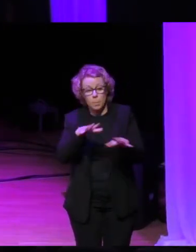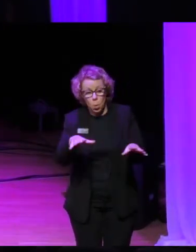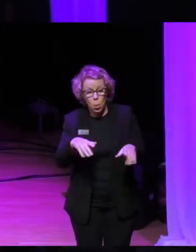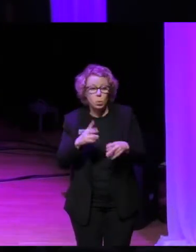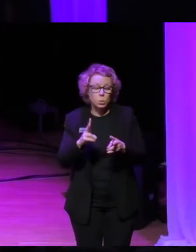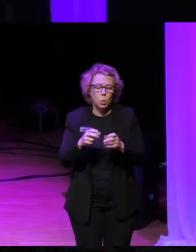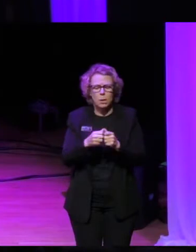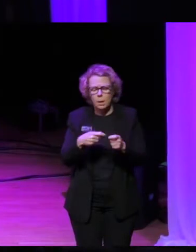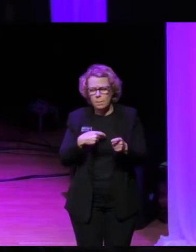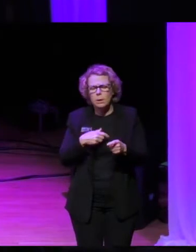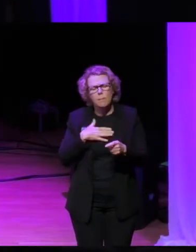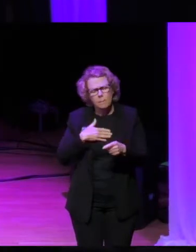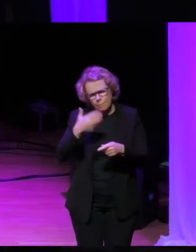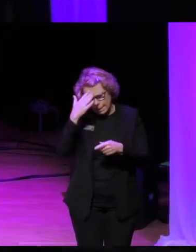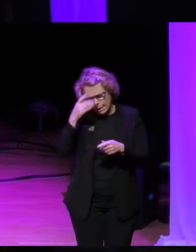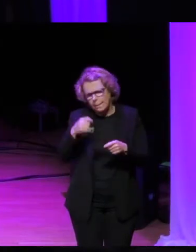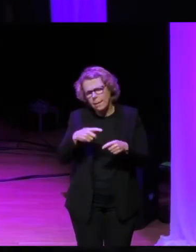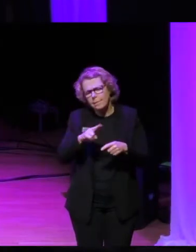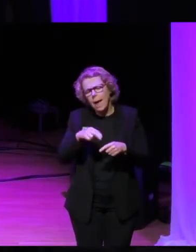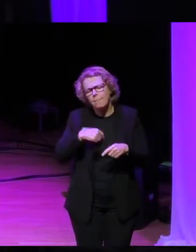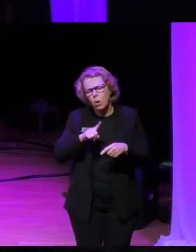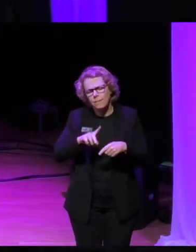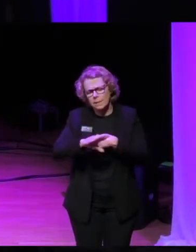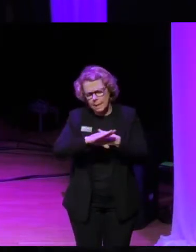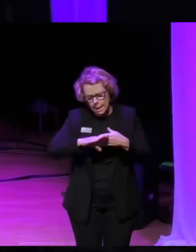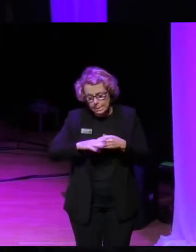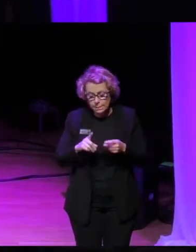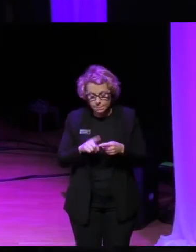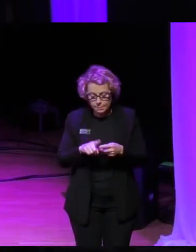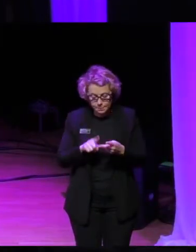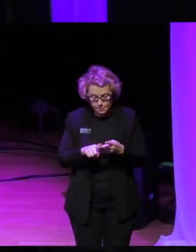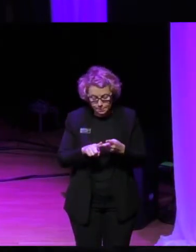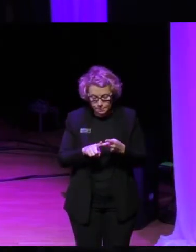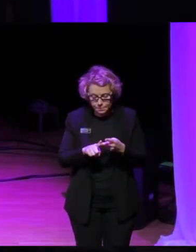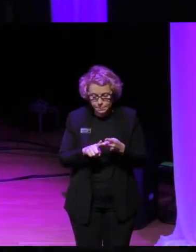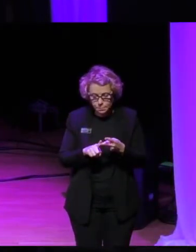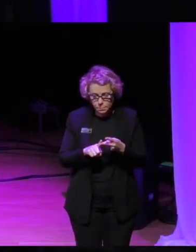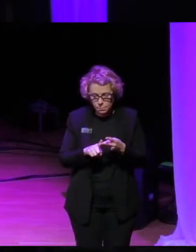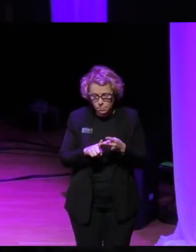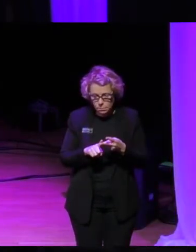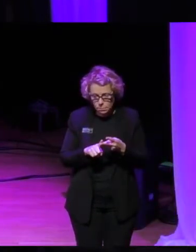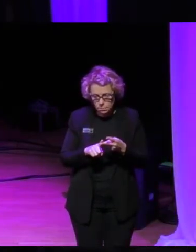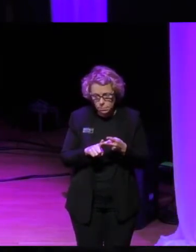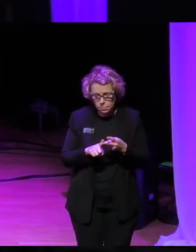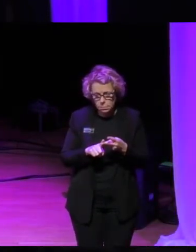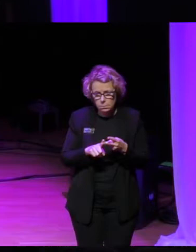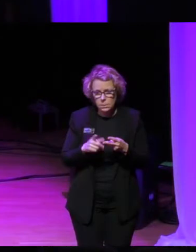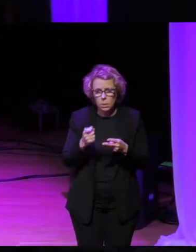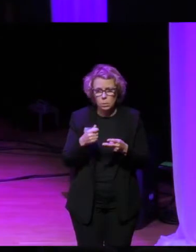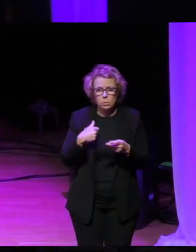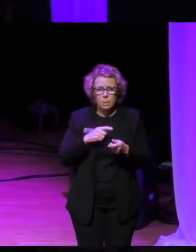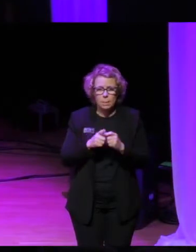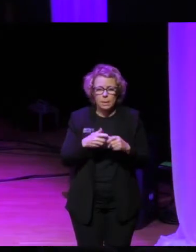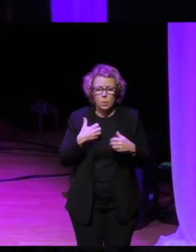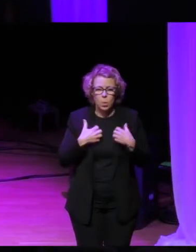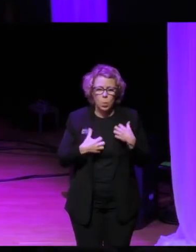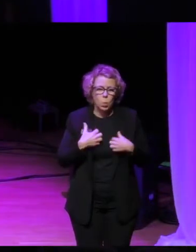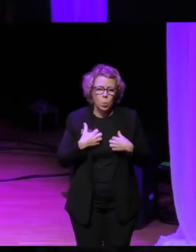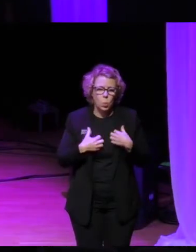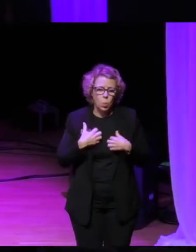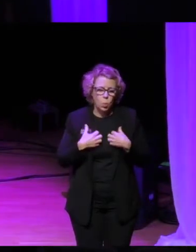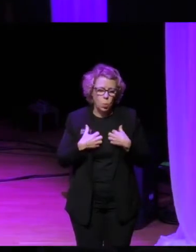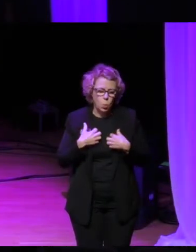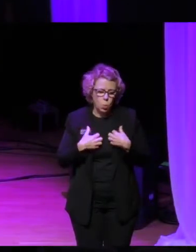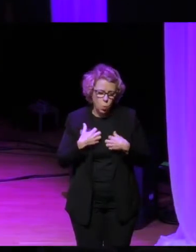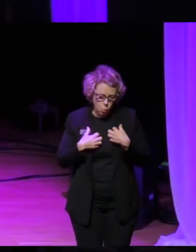bit about that. My second question is something that really worries me. His way